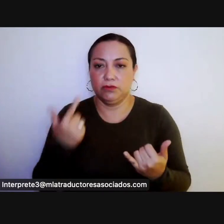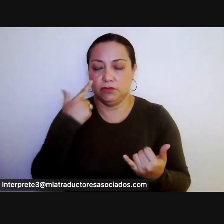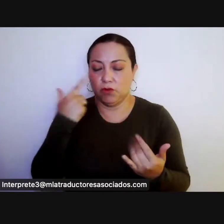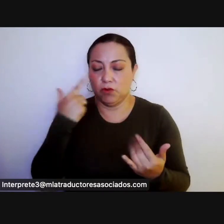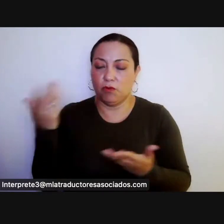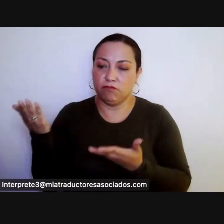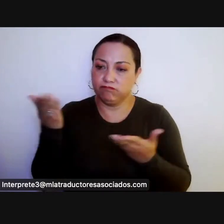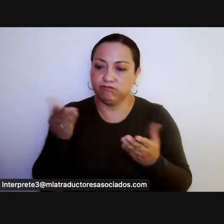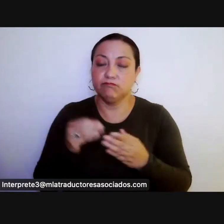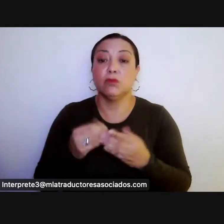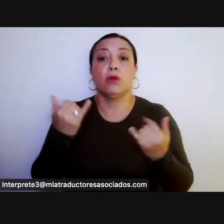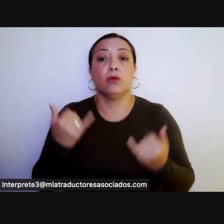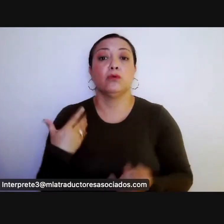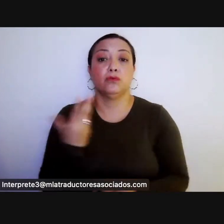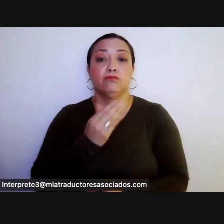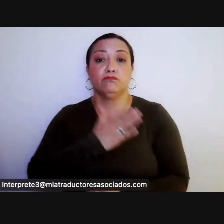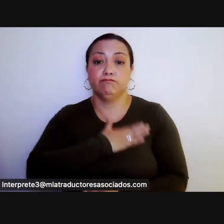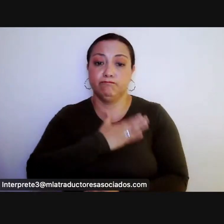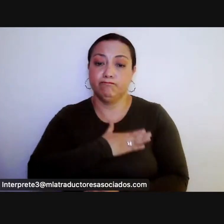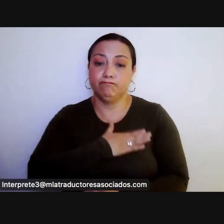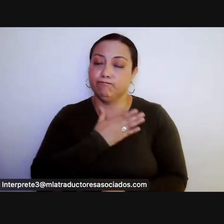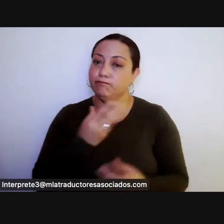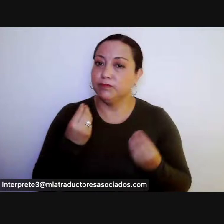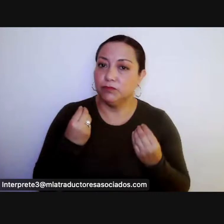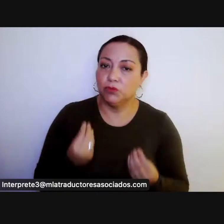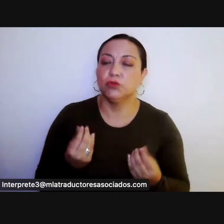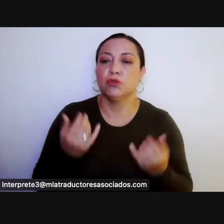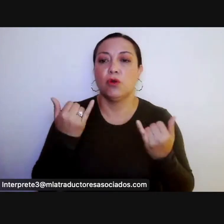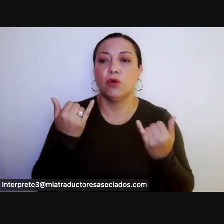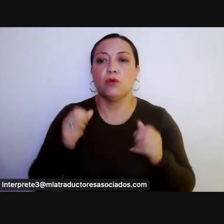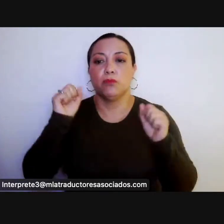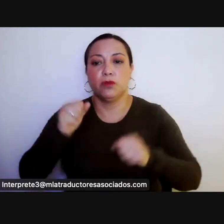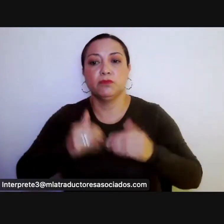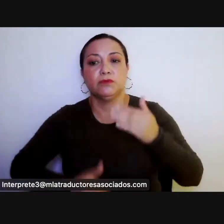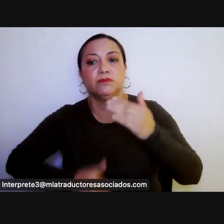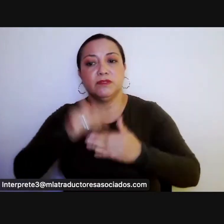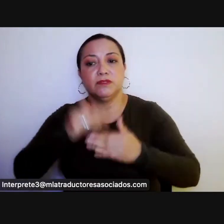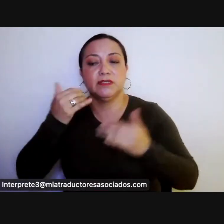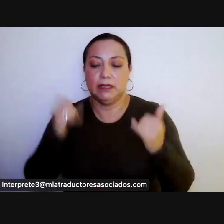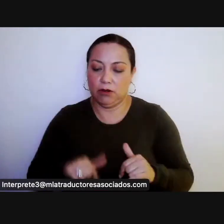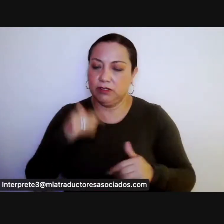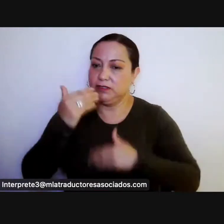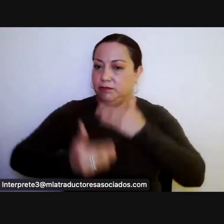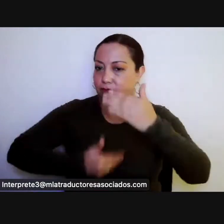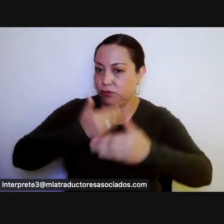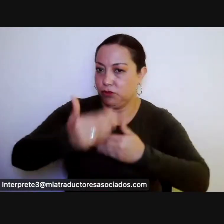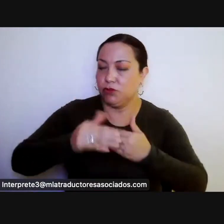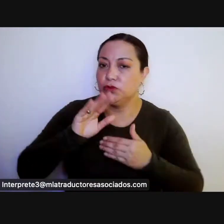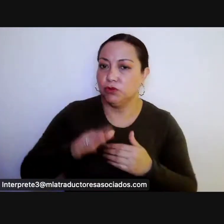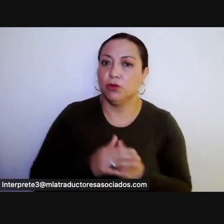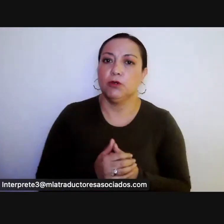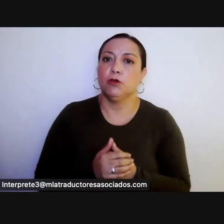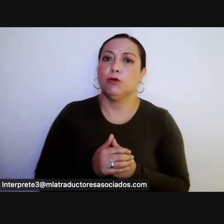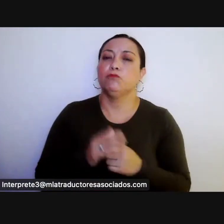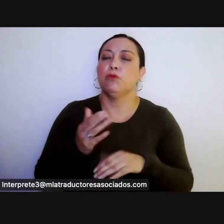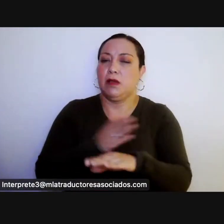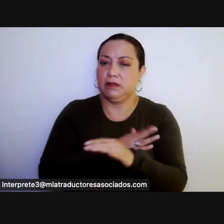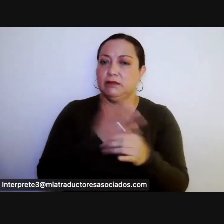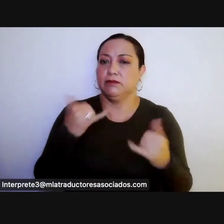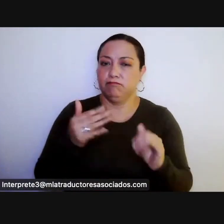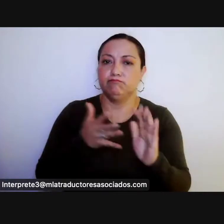Today, we are very happy to be able to start with this process. As